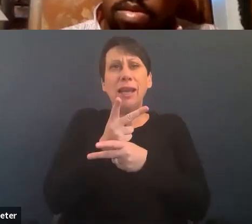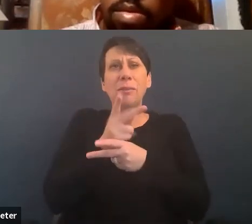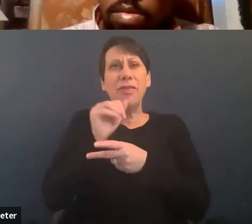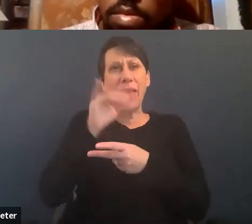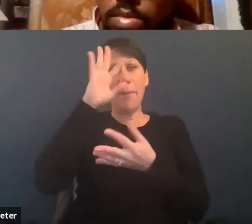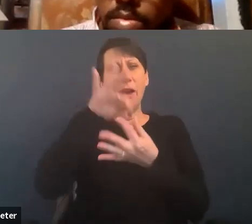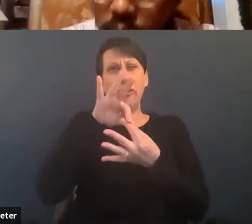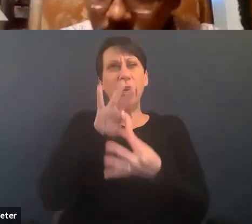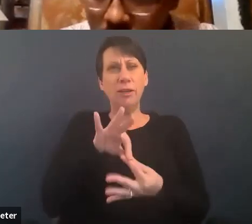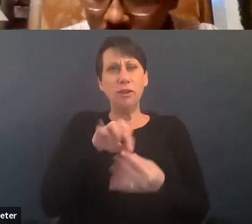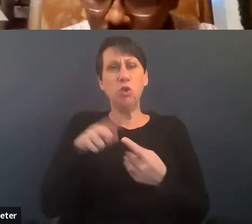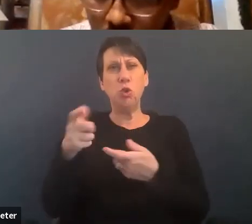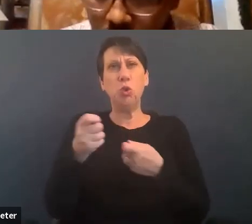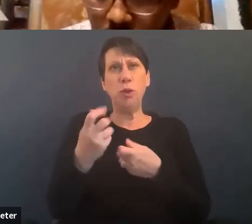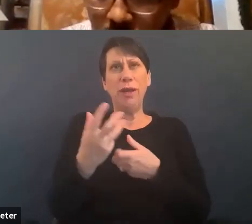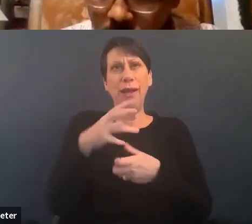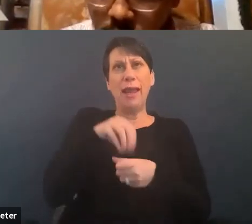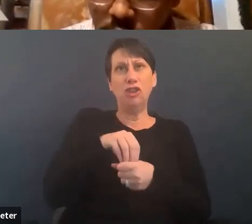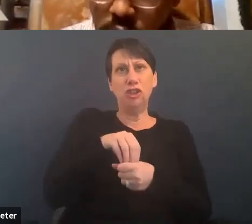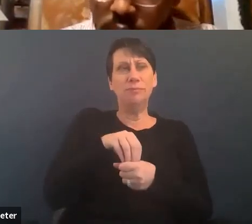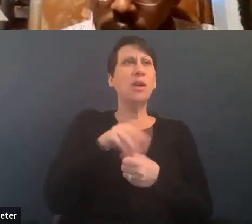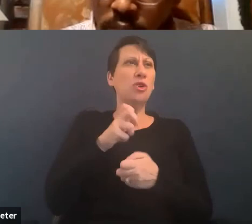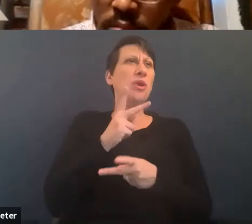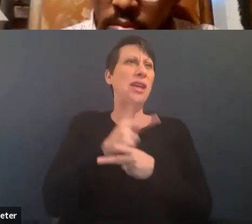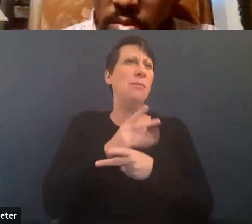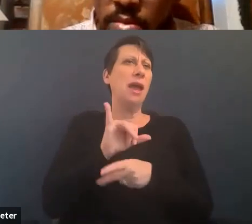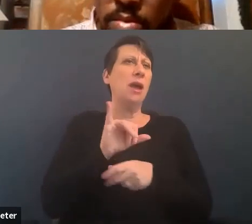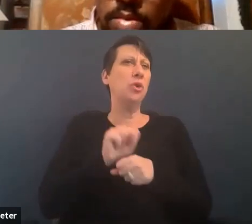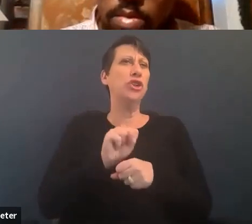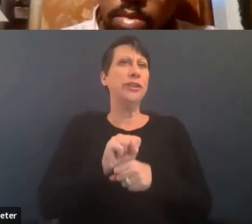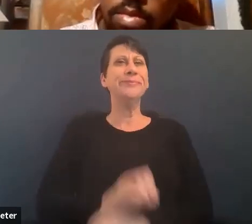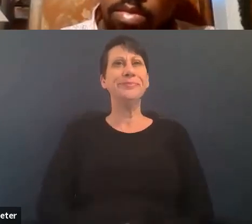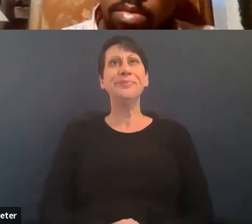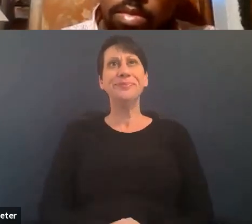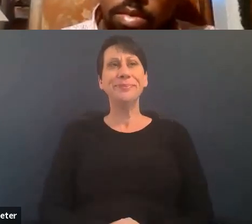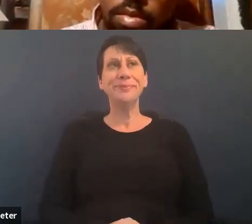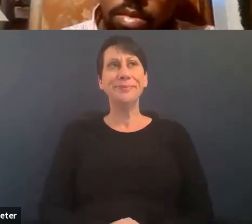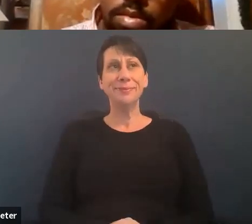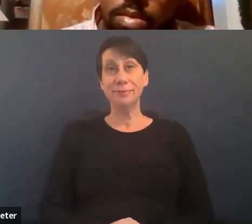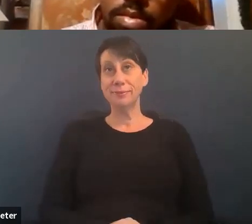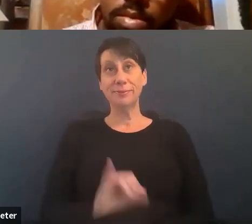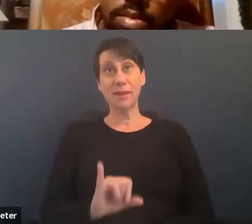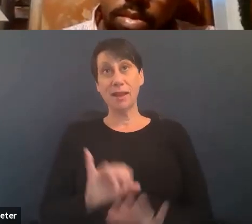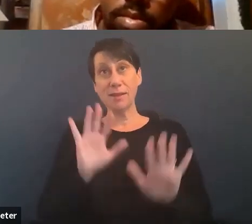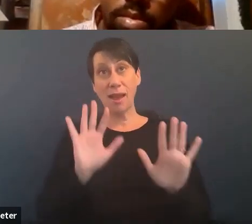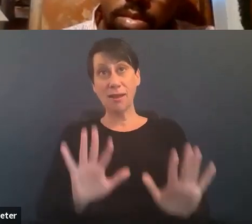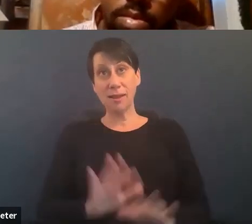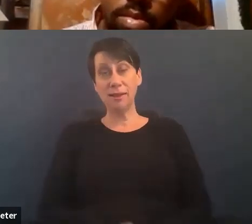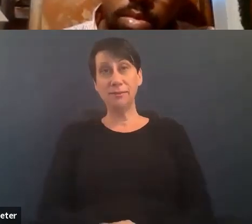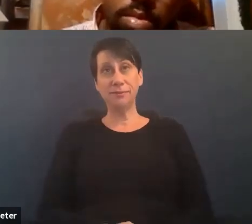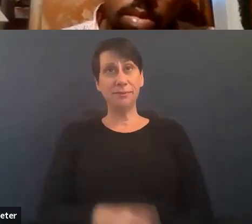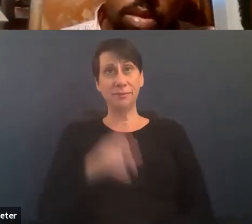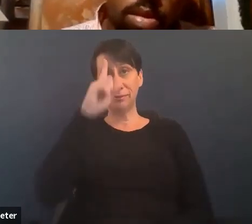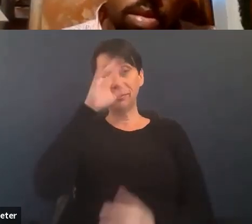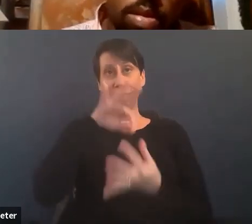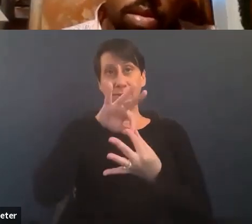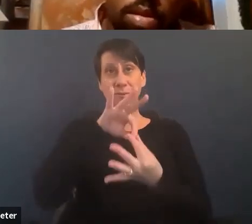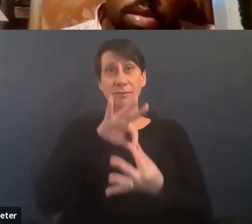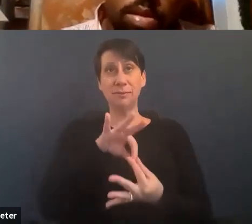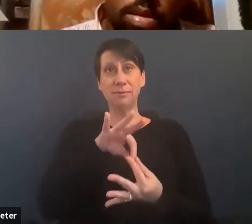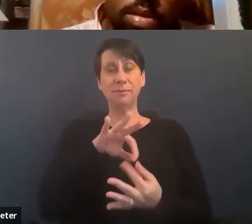lens in prevention work. Yeah, that's excellent, Laura. Mindfulness is an important